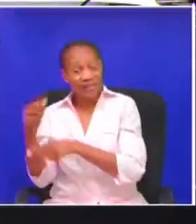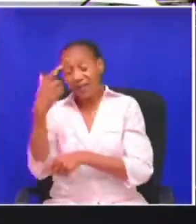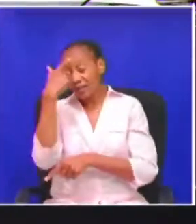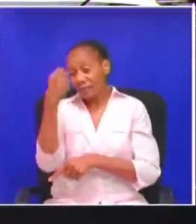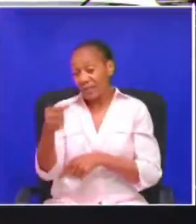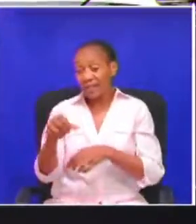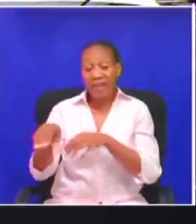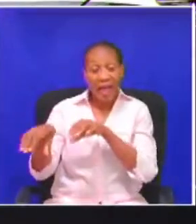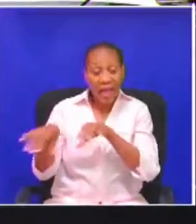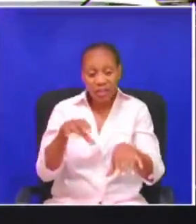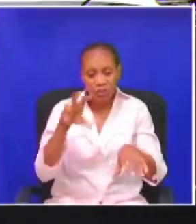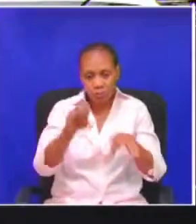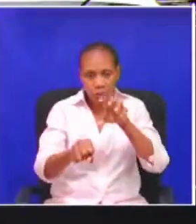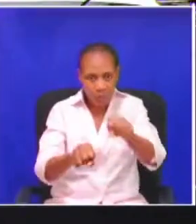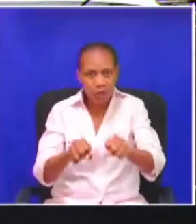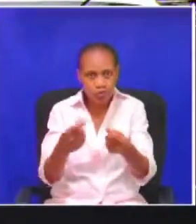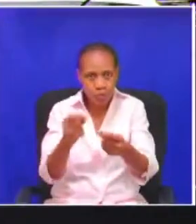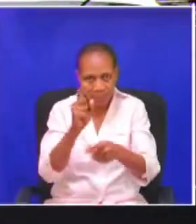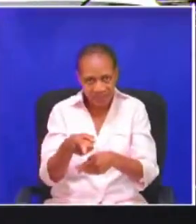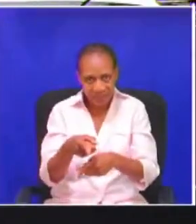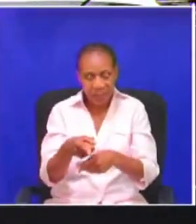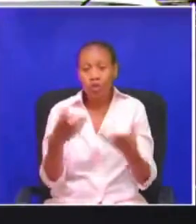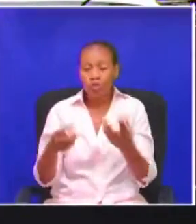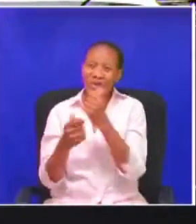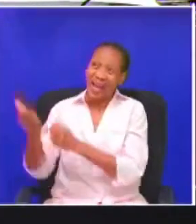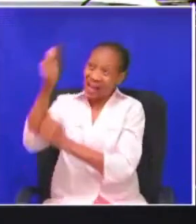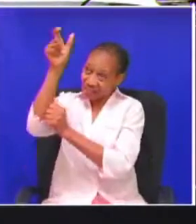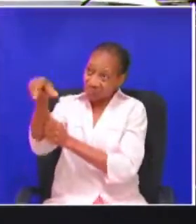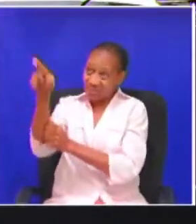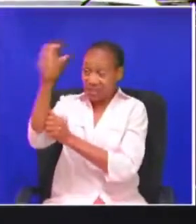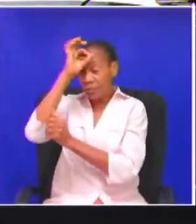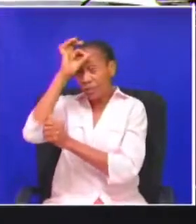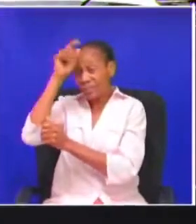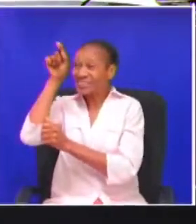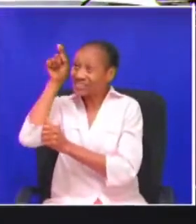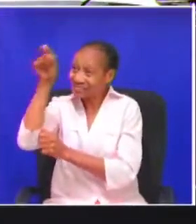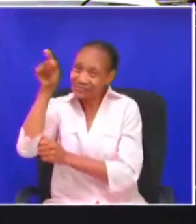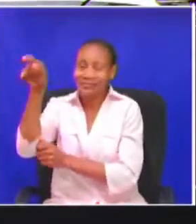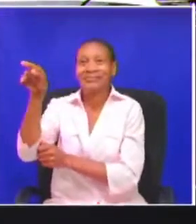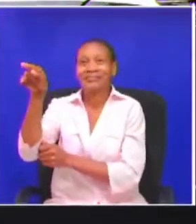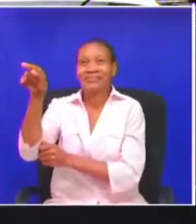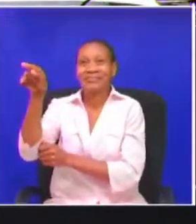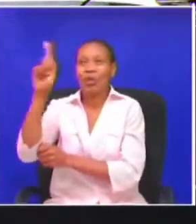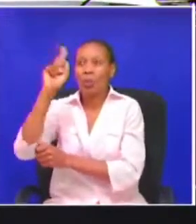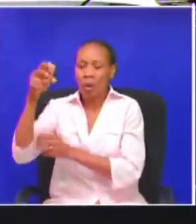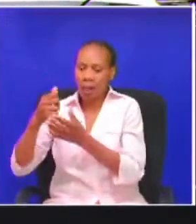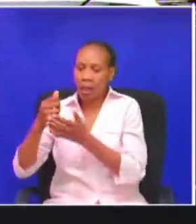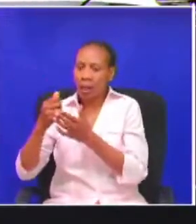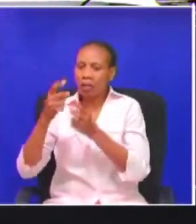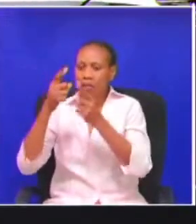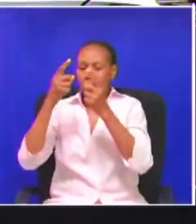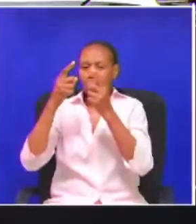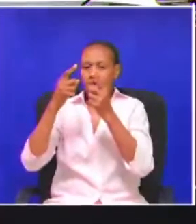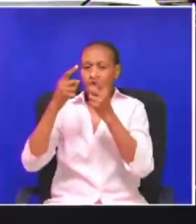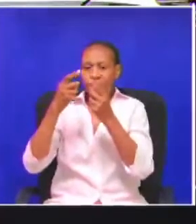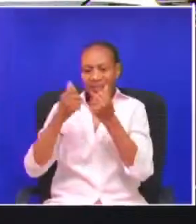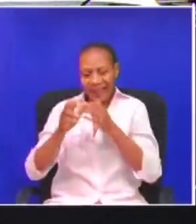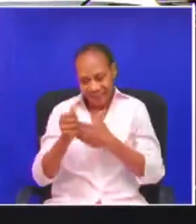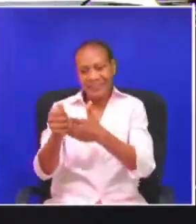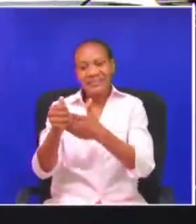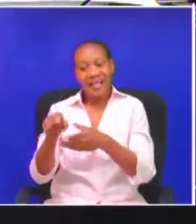needs to be taken, the National Commissioner is the one that directs that action should be